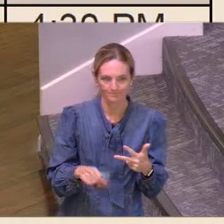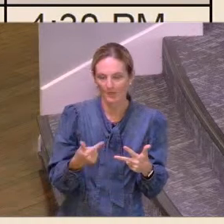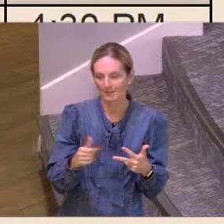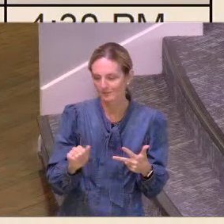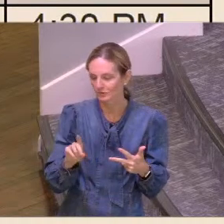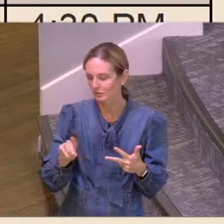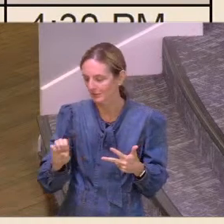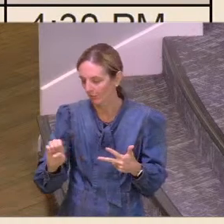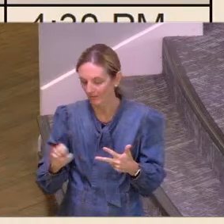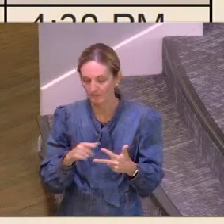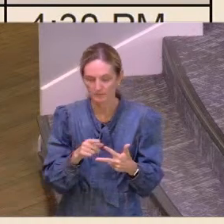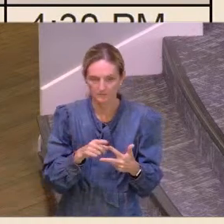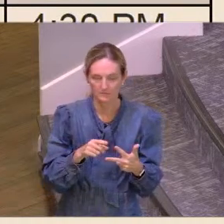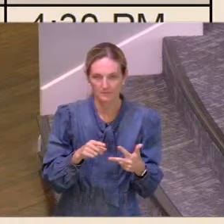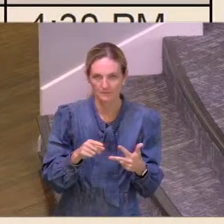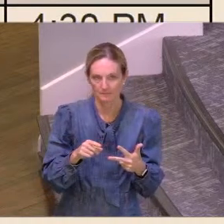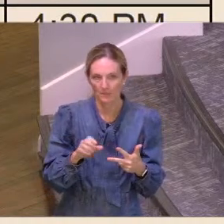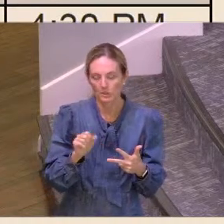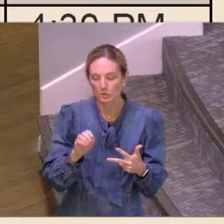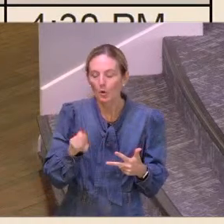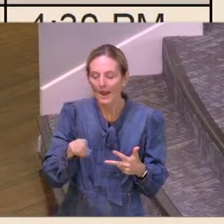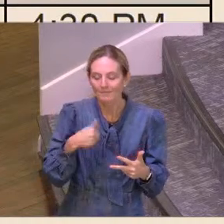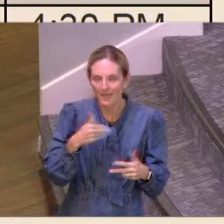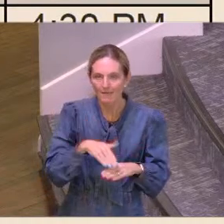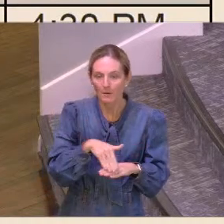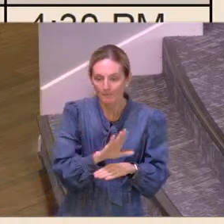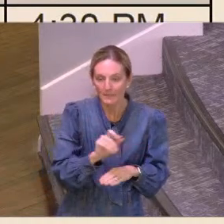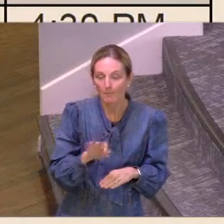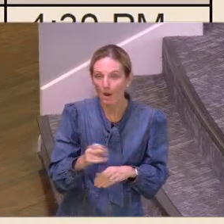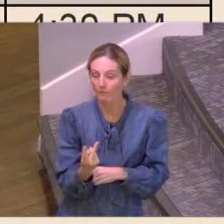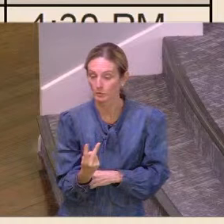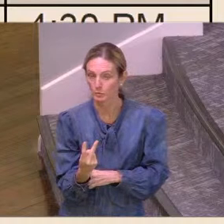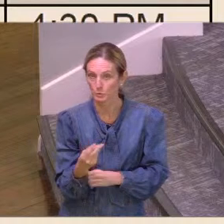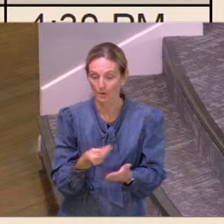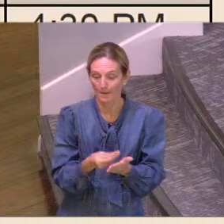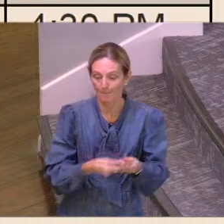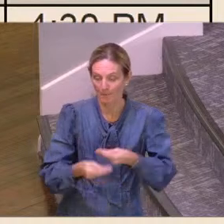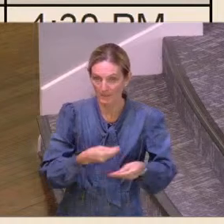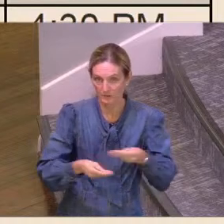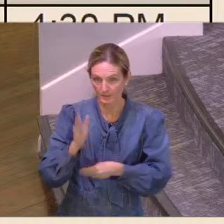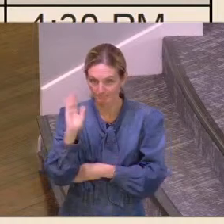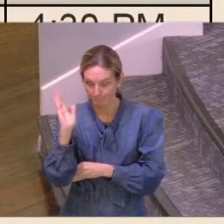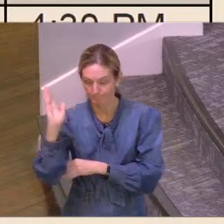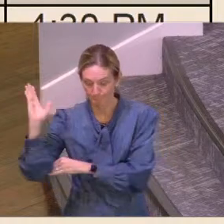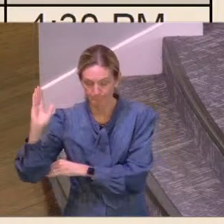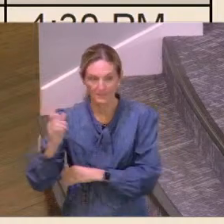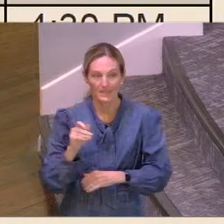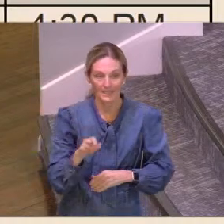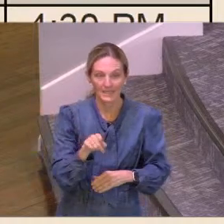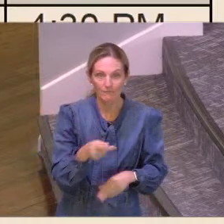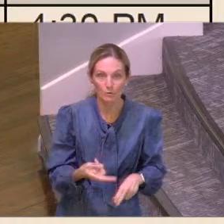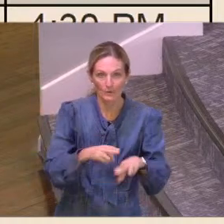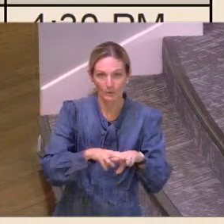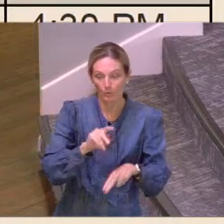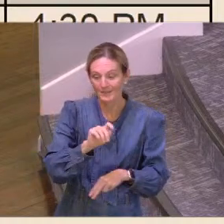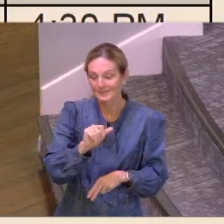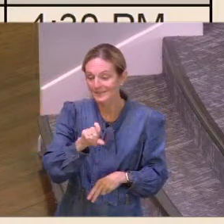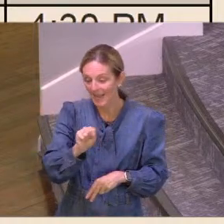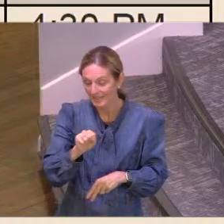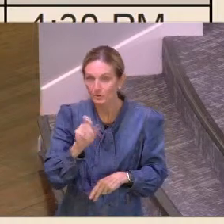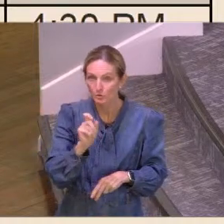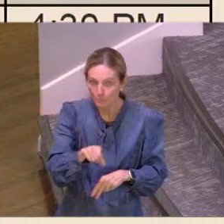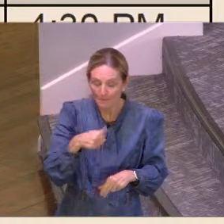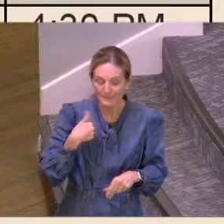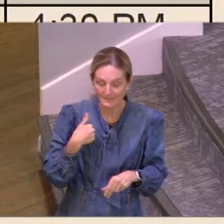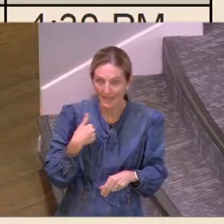so you have to give a minimum of 2 budget presentations, and you have to give a minimum, if you are increasing taxes, of 3